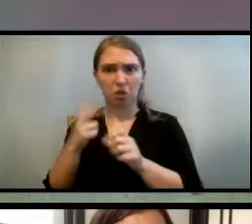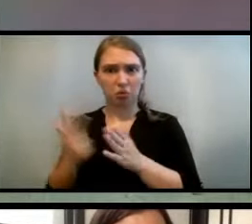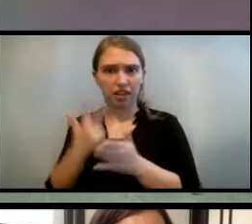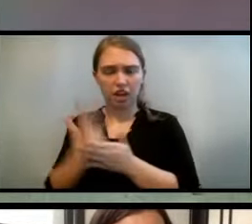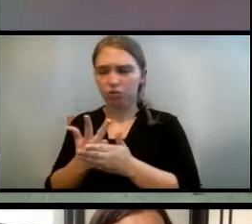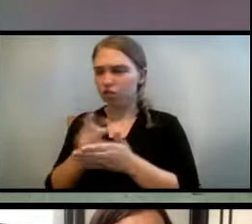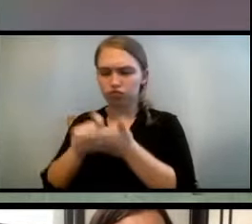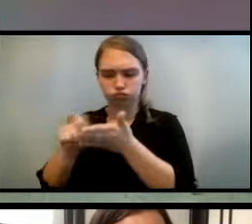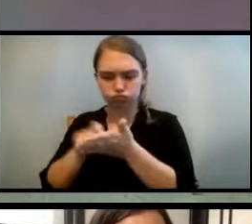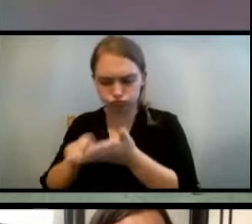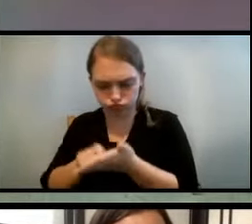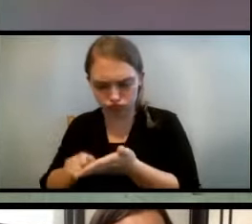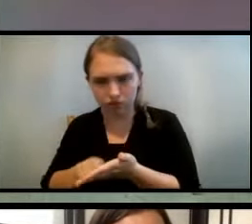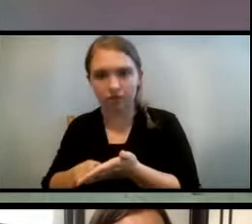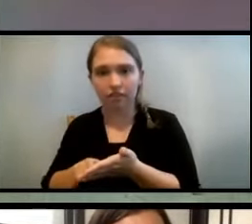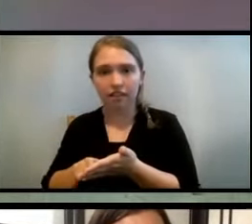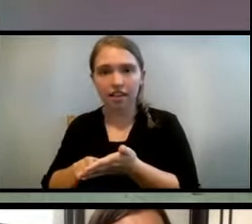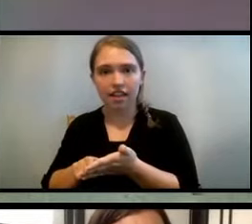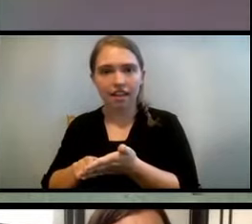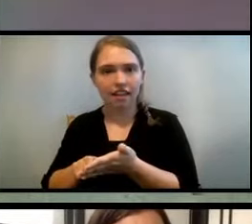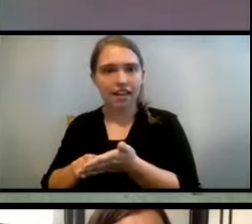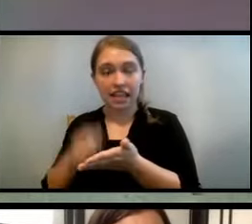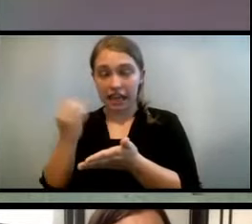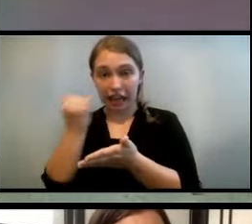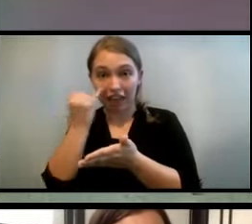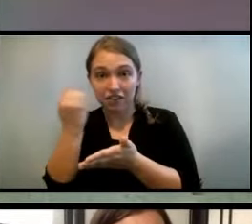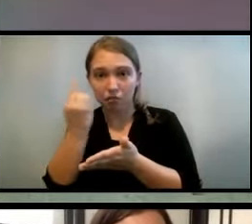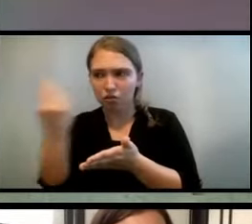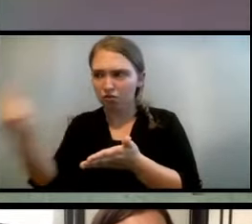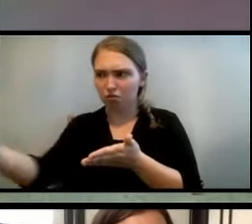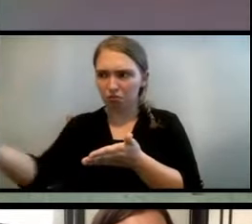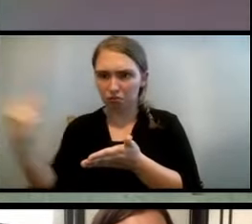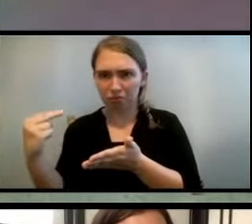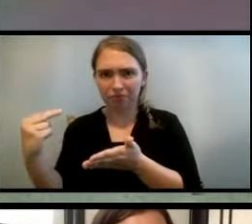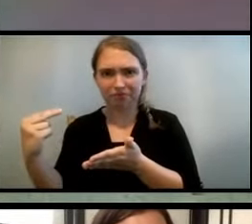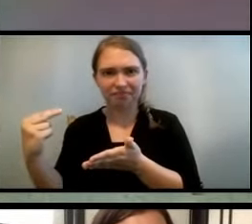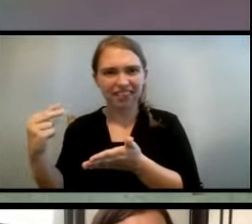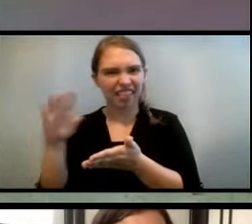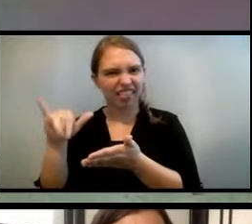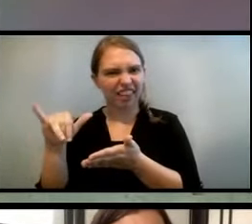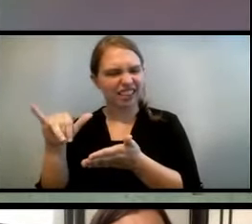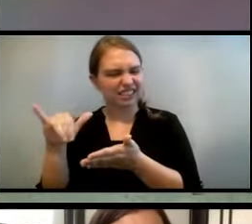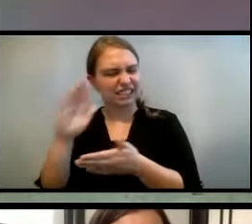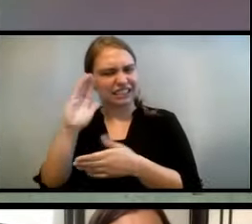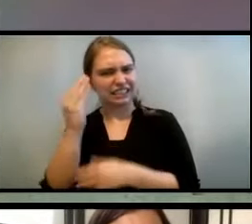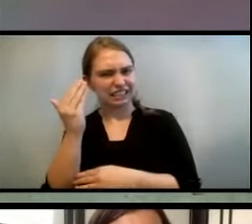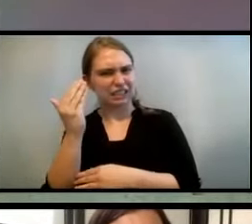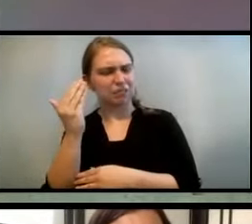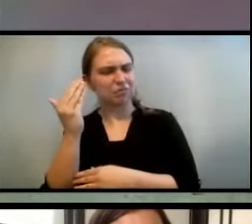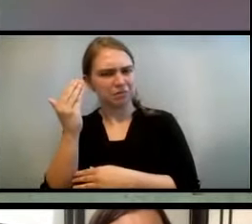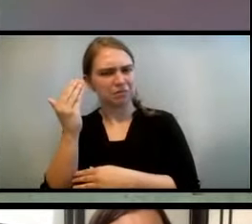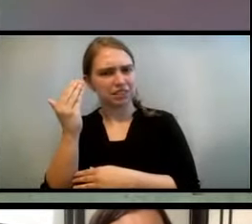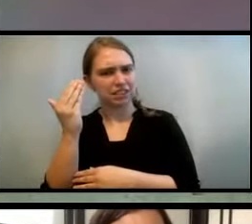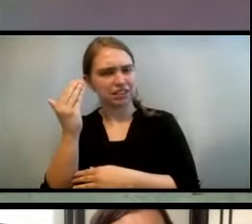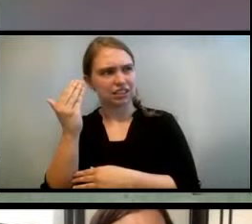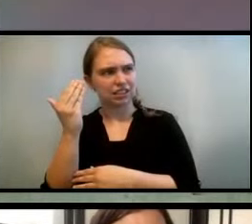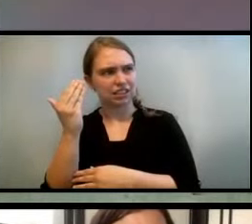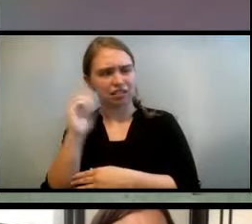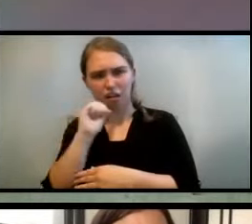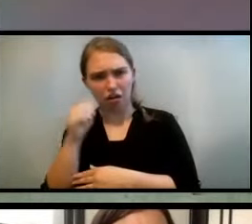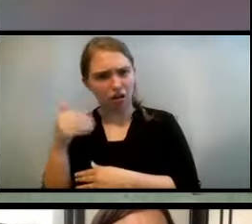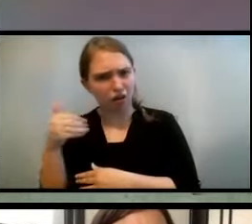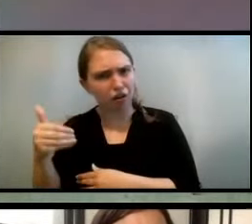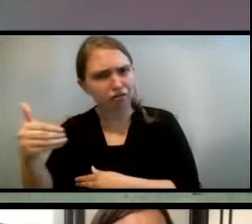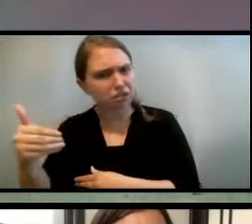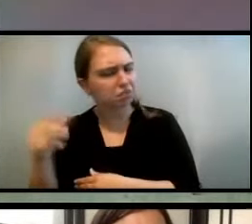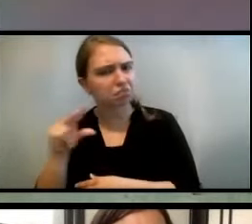think anyone looking from the outside would think that this is the kind of thing where it's like, well, you know, they don't write very often, but when they do,